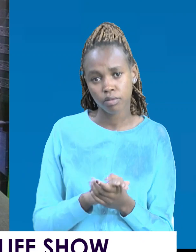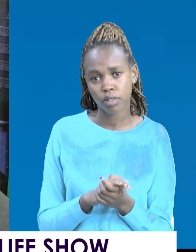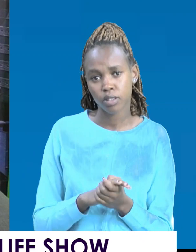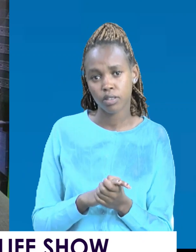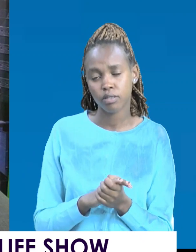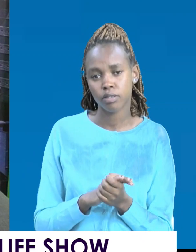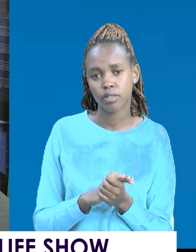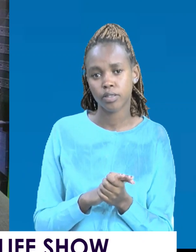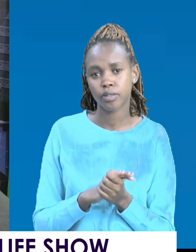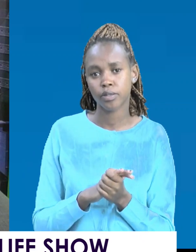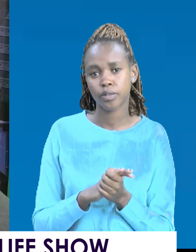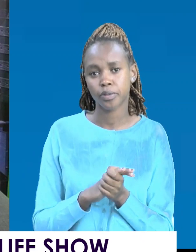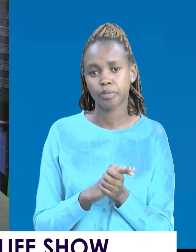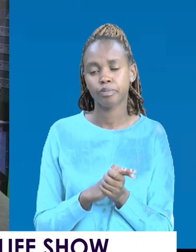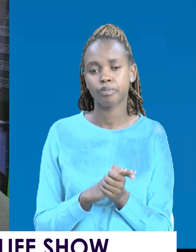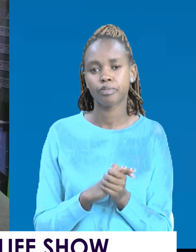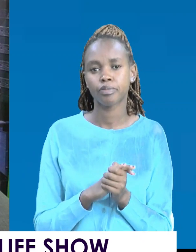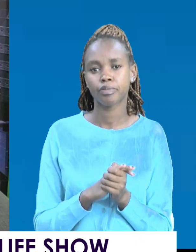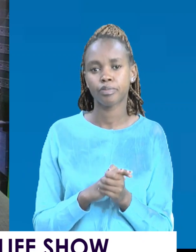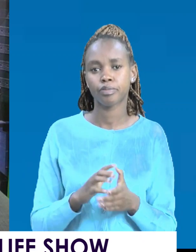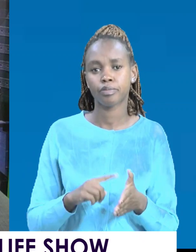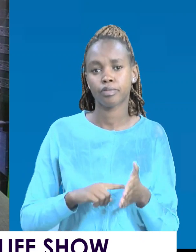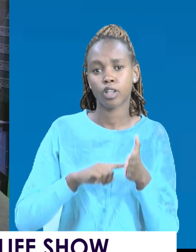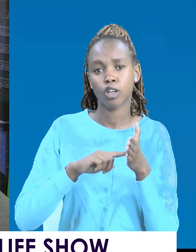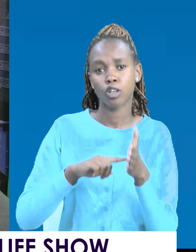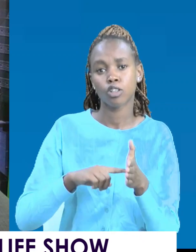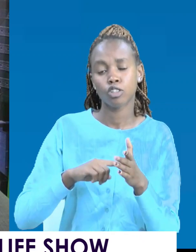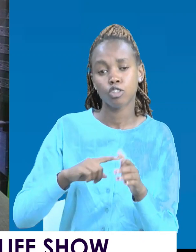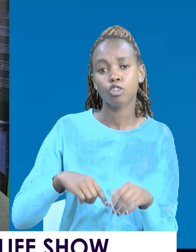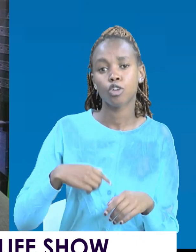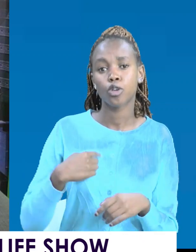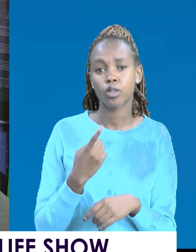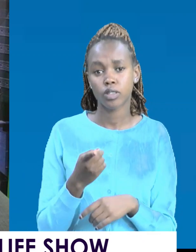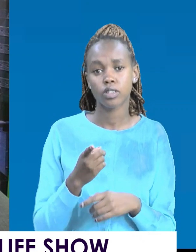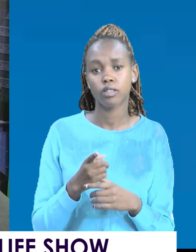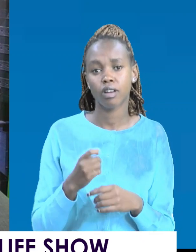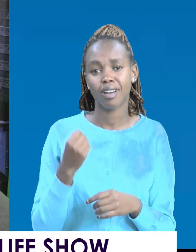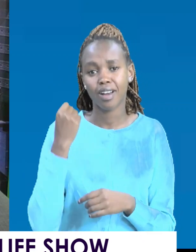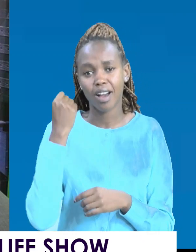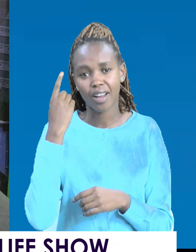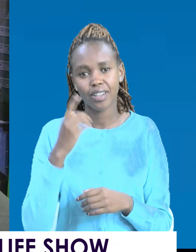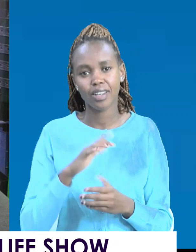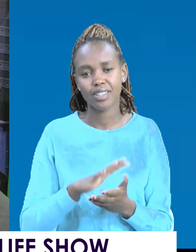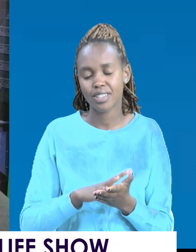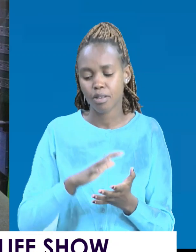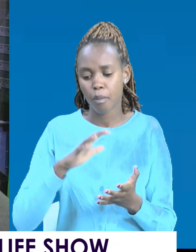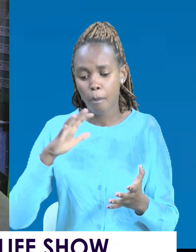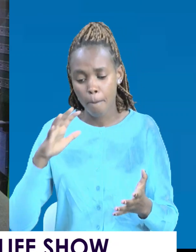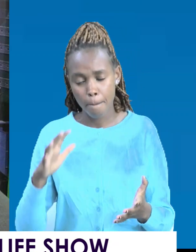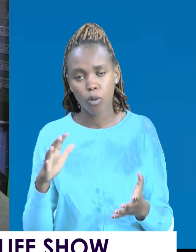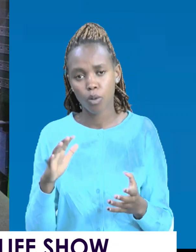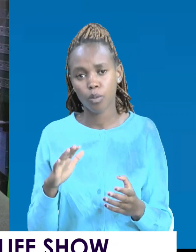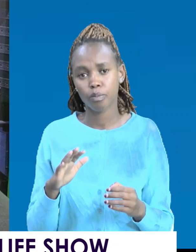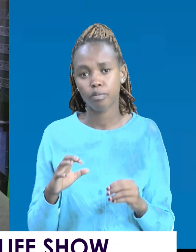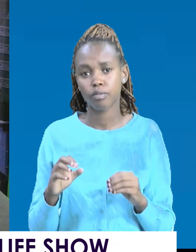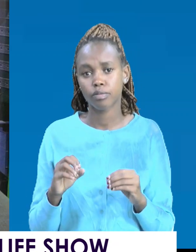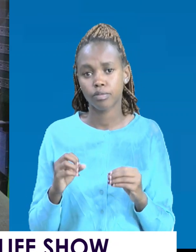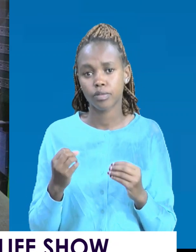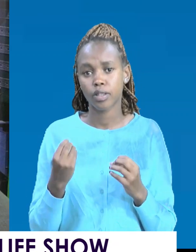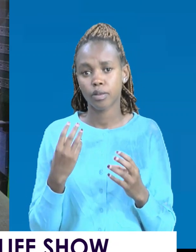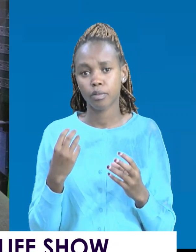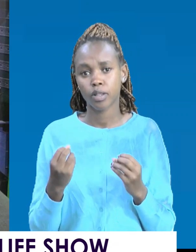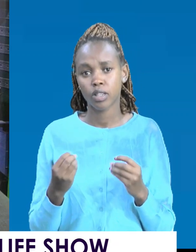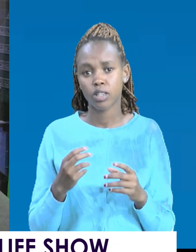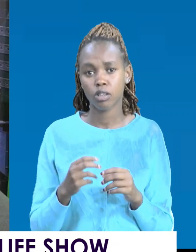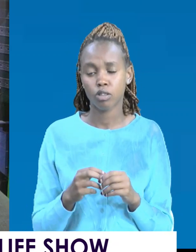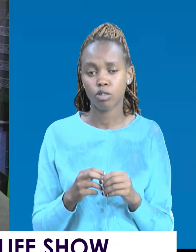be estranged from you. Show yourself. Understand, even the farthest of people. Nowadays, you can read.